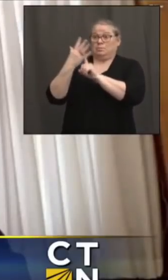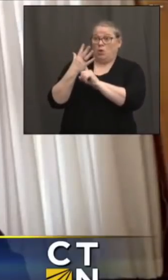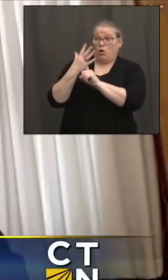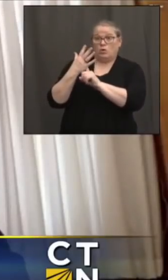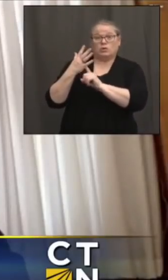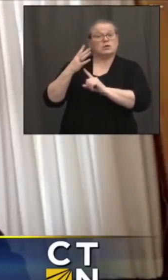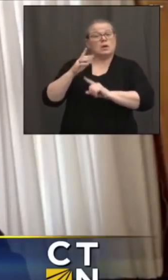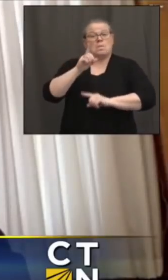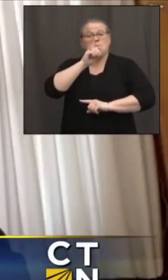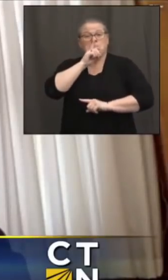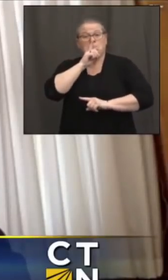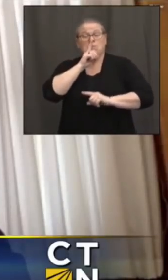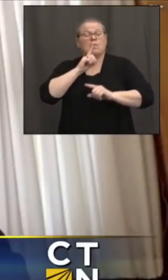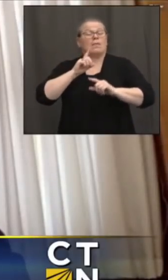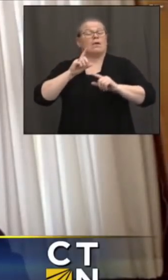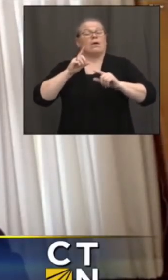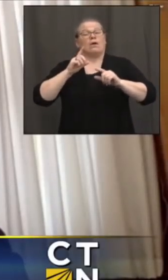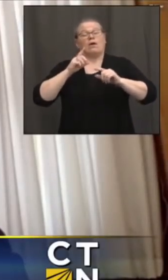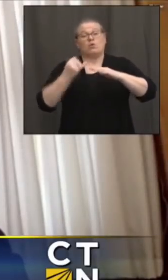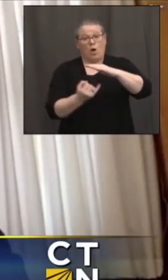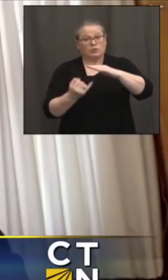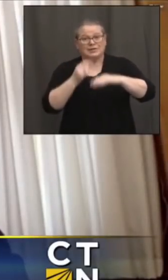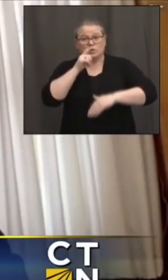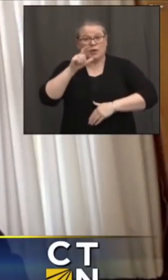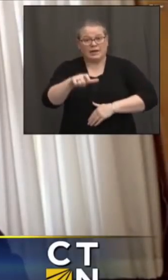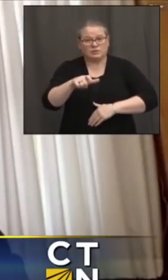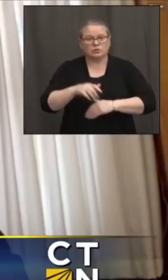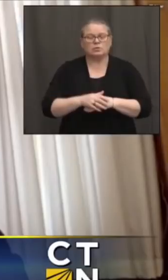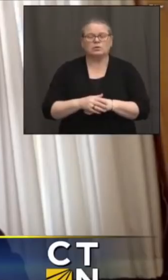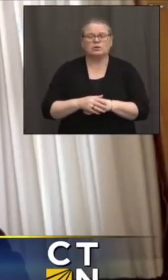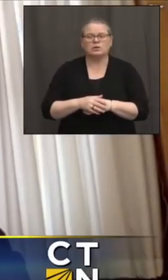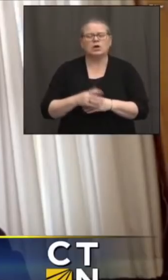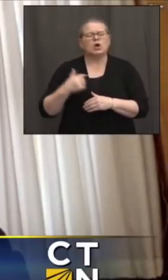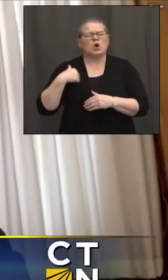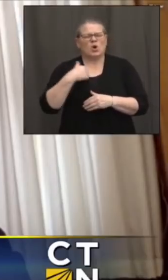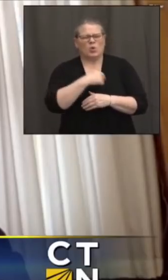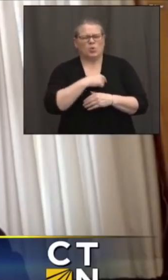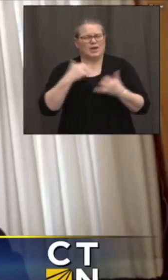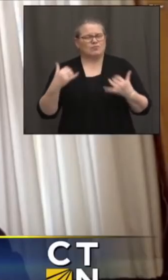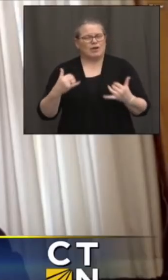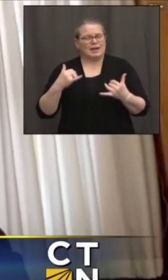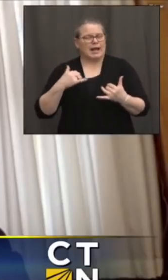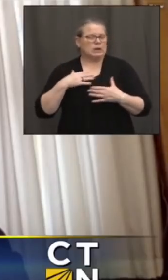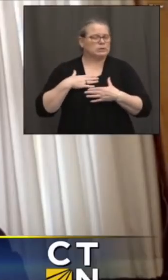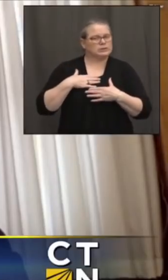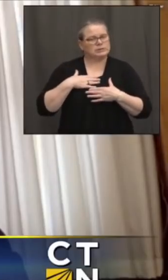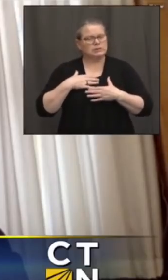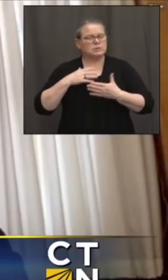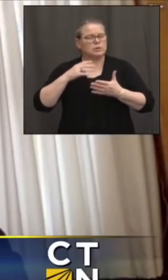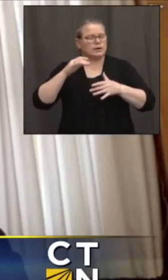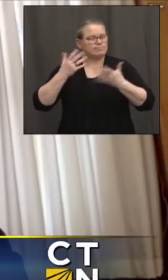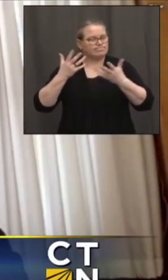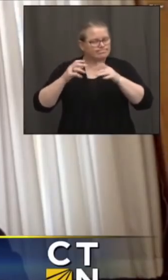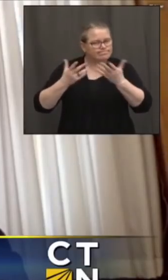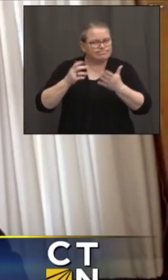federal government. I think a lot of states are asking similar questions right now about how people who are fully vaccinated,